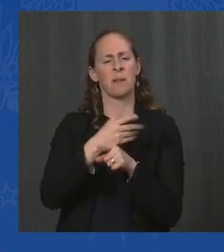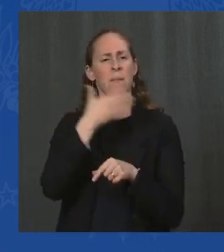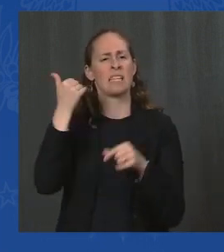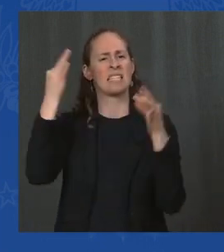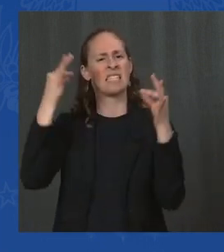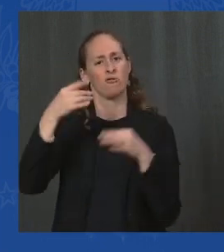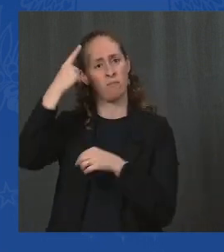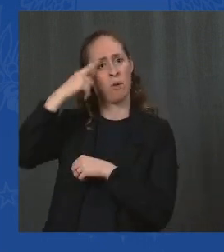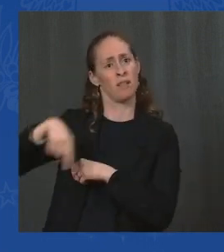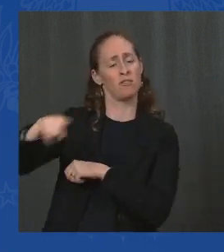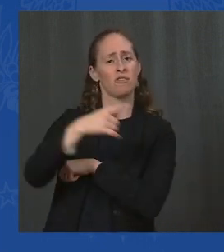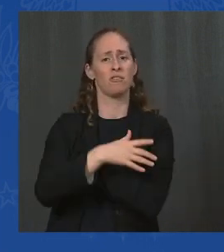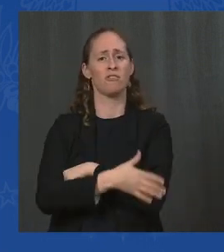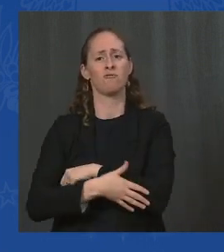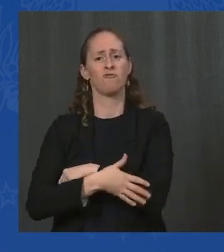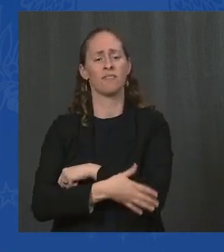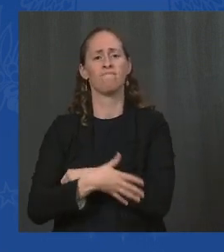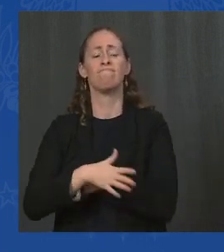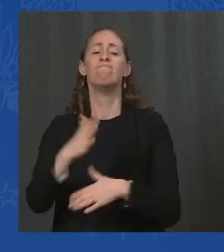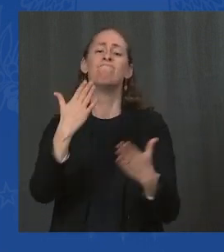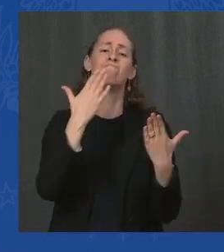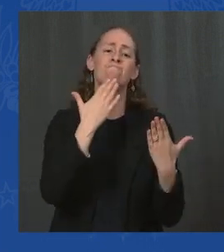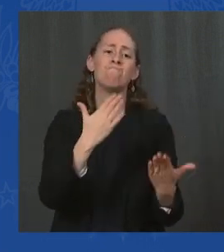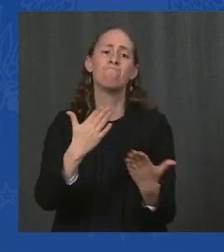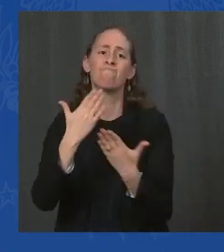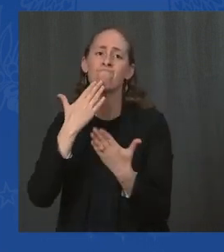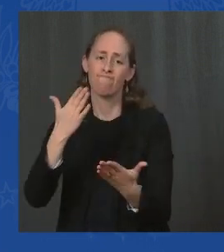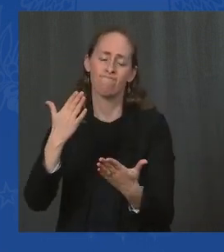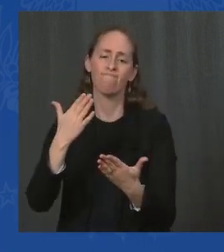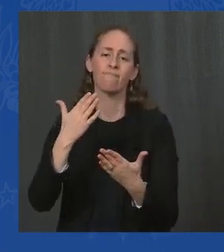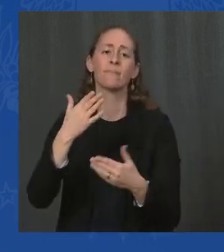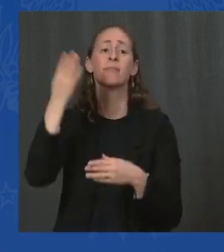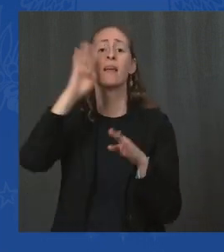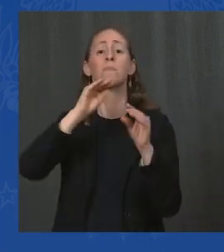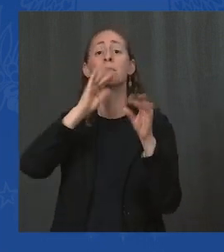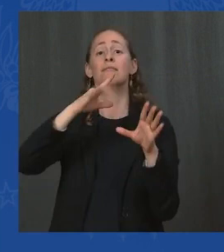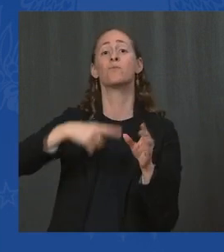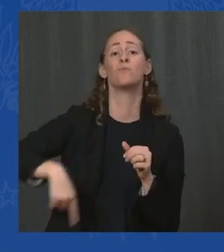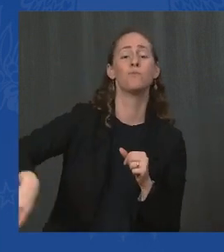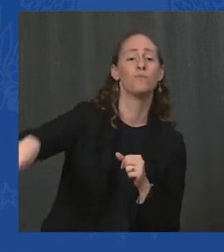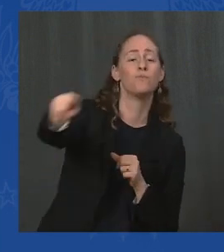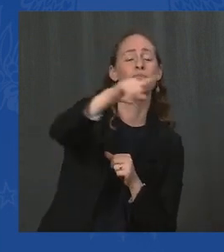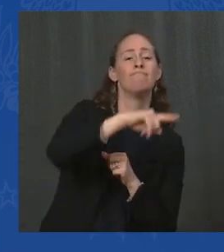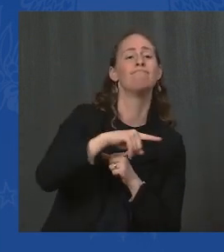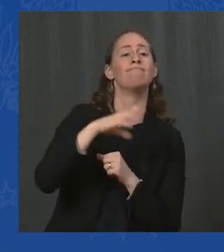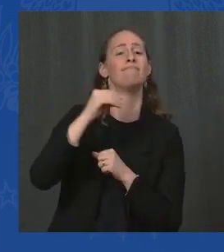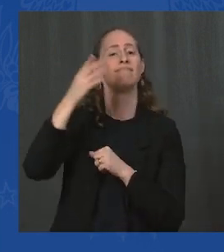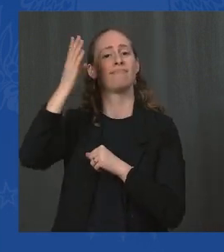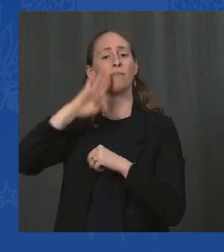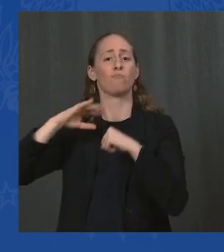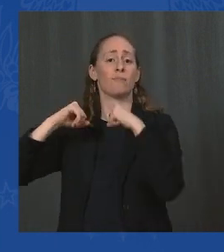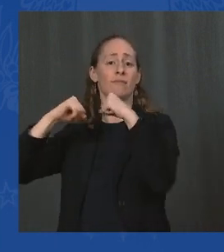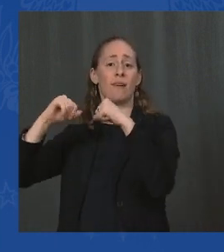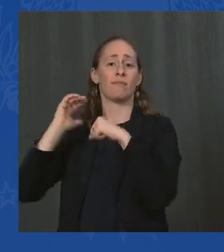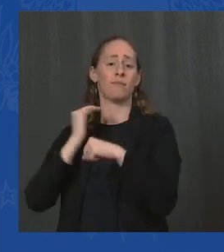Thank you. Thank you, and may God bless you all, and may God protect our troops.